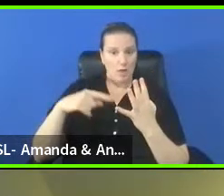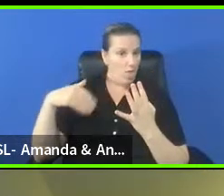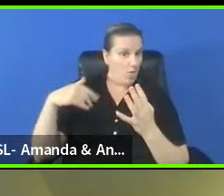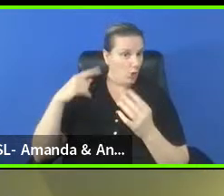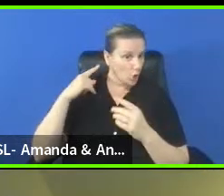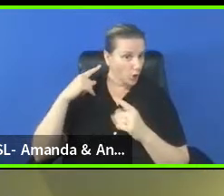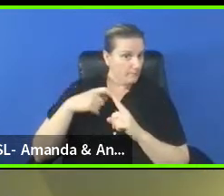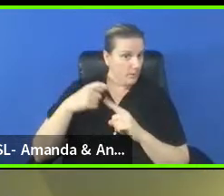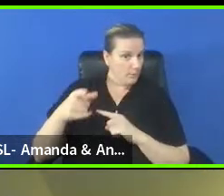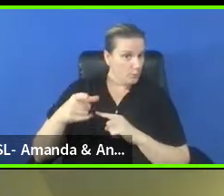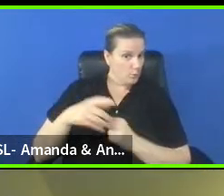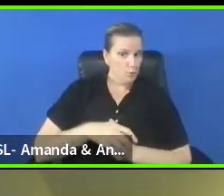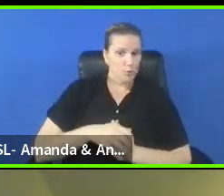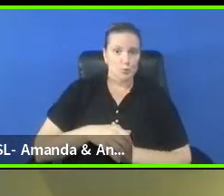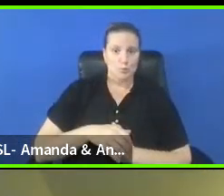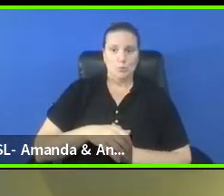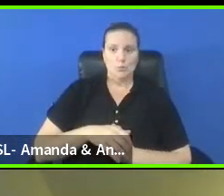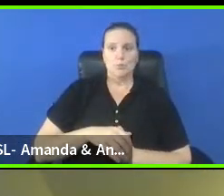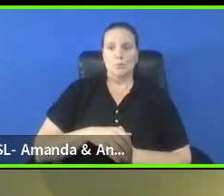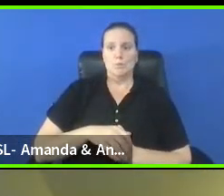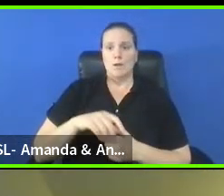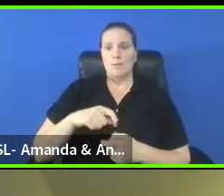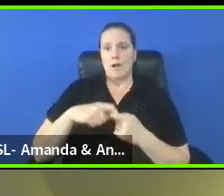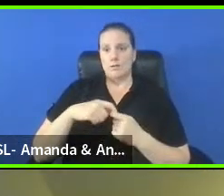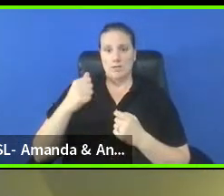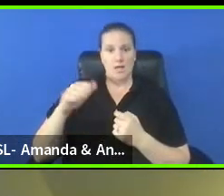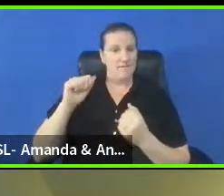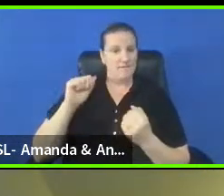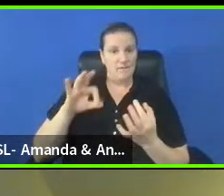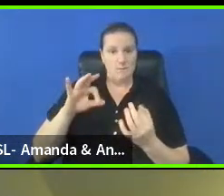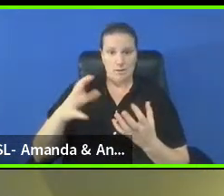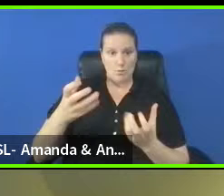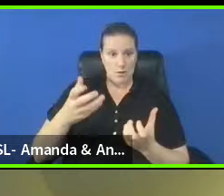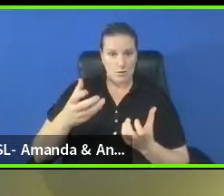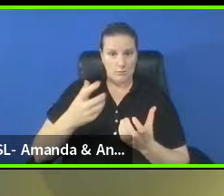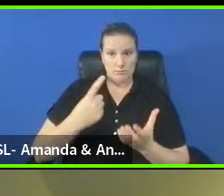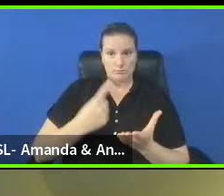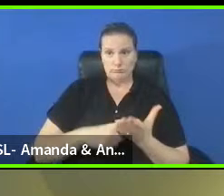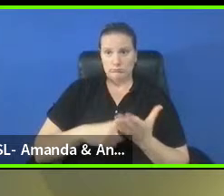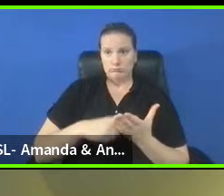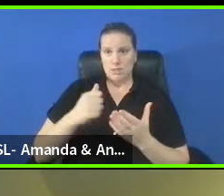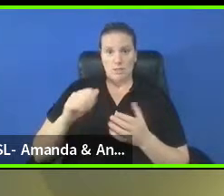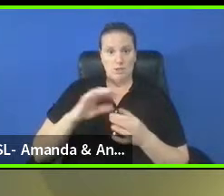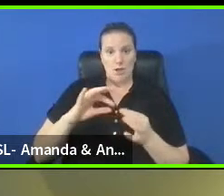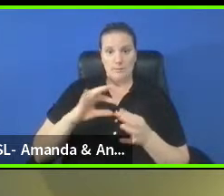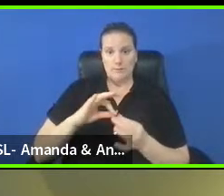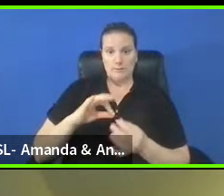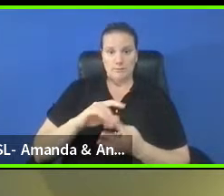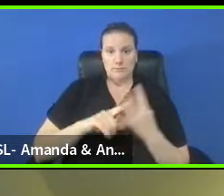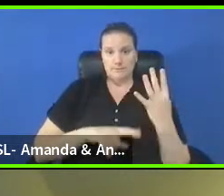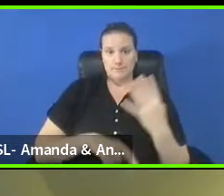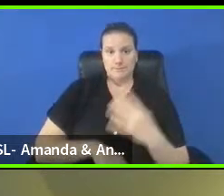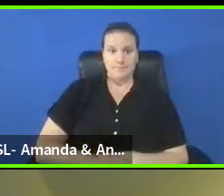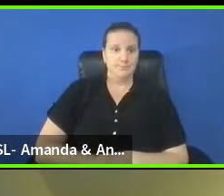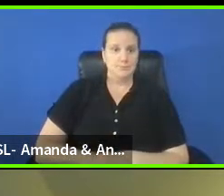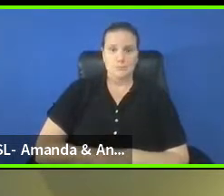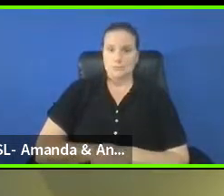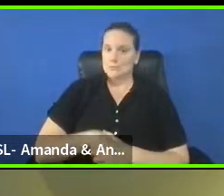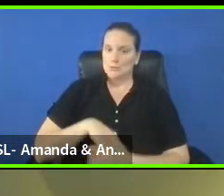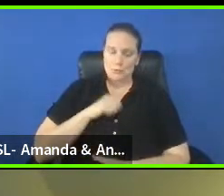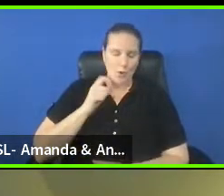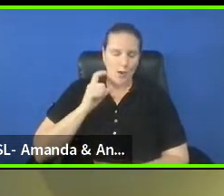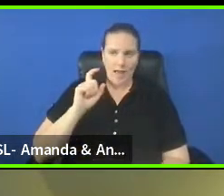pause and just see if there is any feedback that you want to offer or any comments. You don't have to